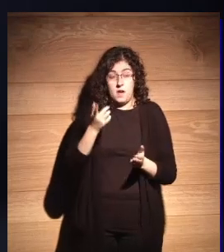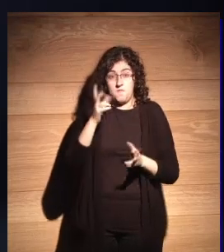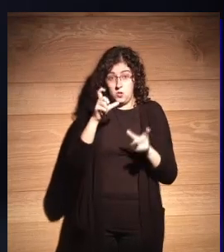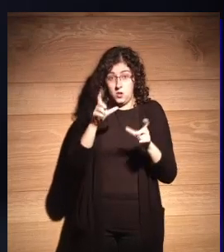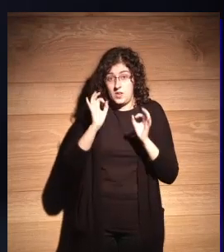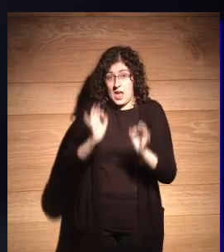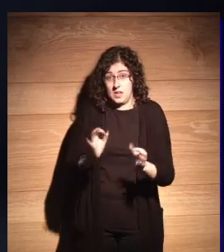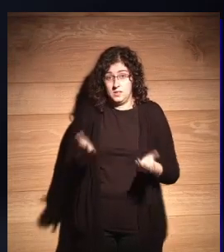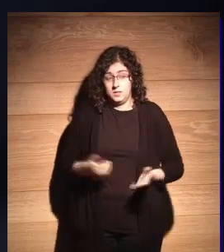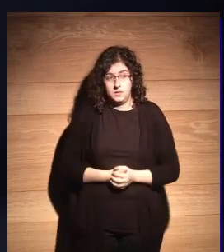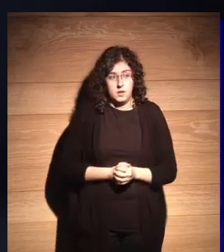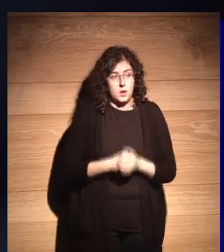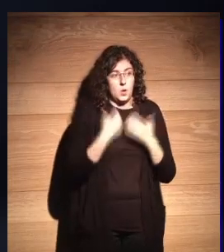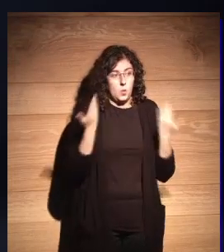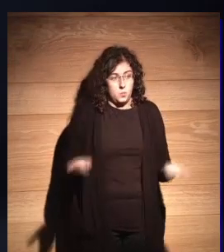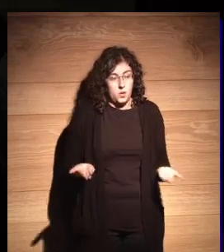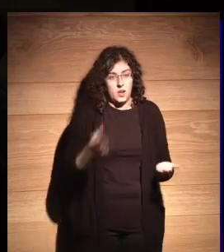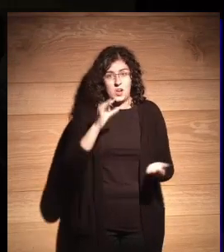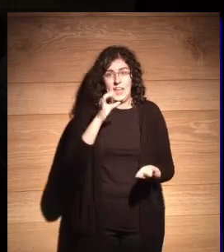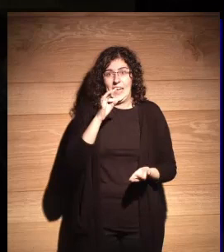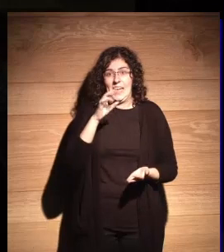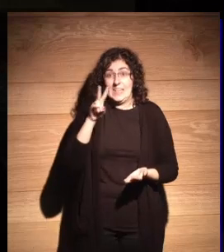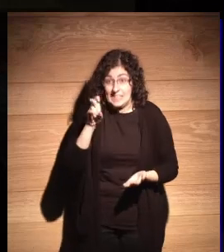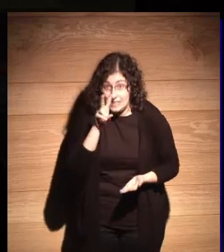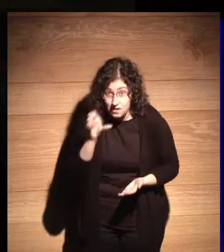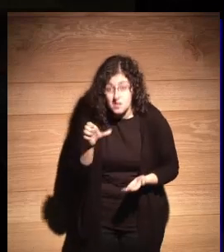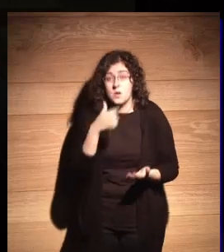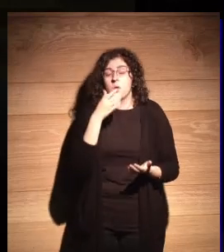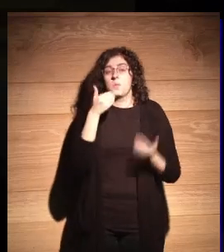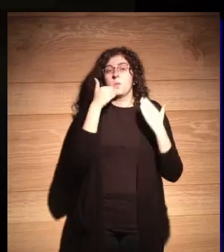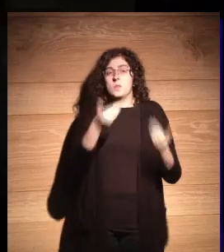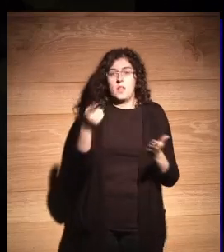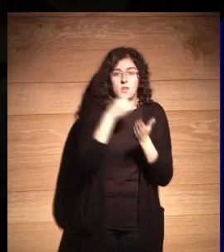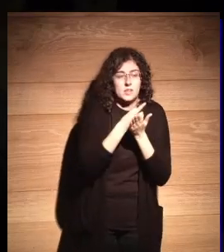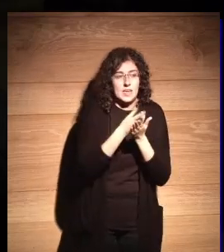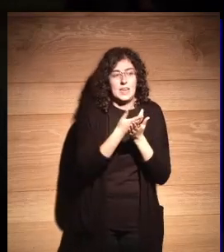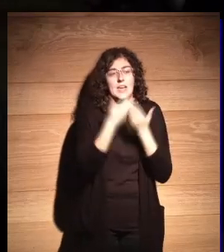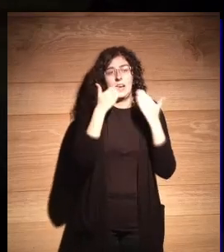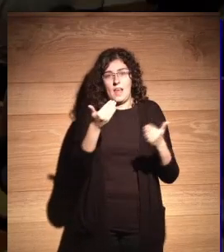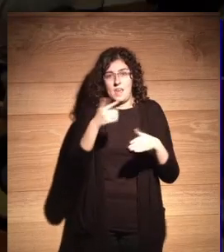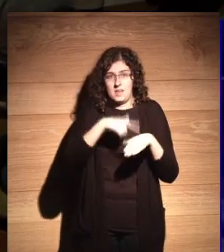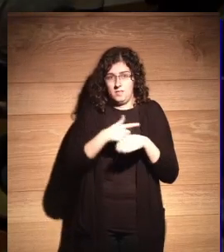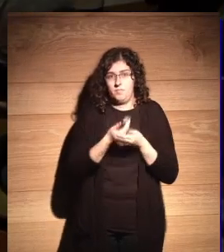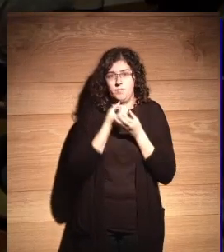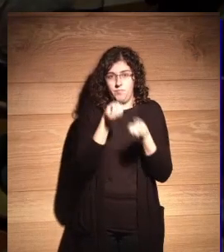So, Steve, thank you again. Thank you for your time. Thanks.